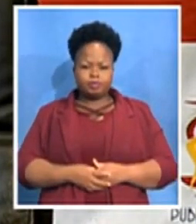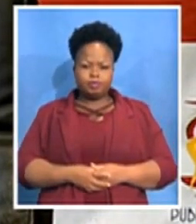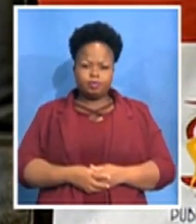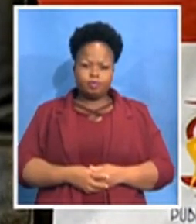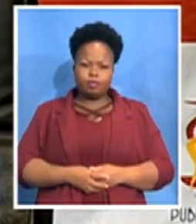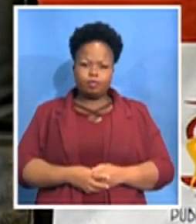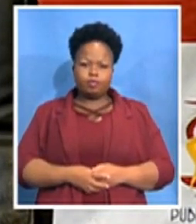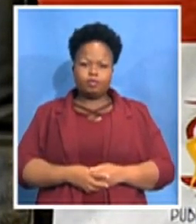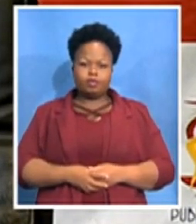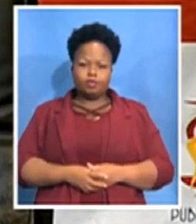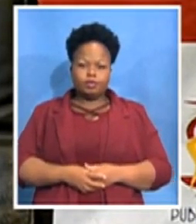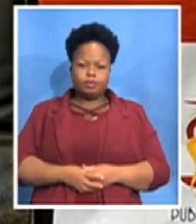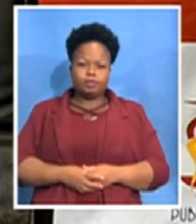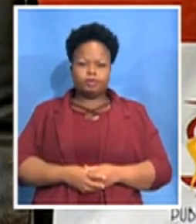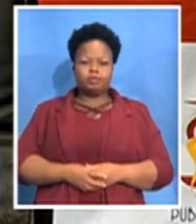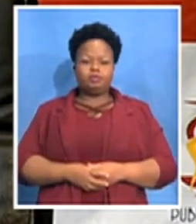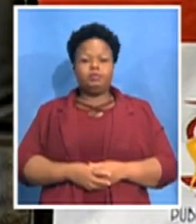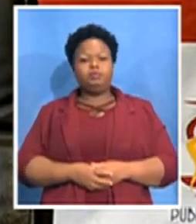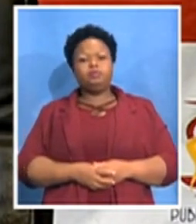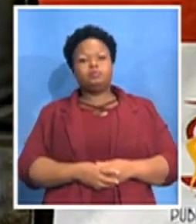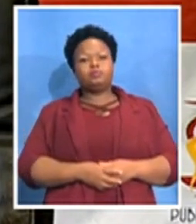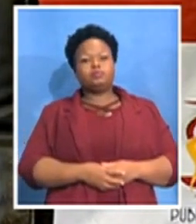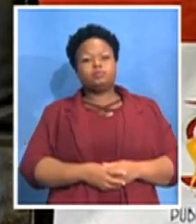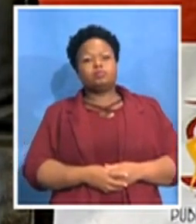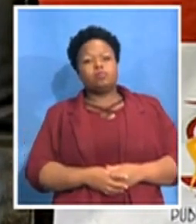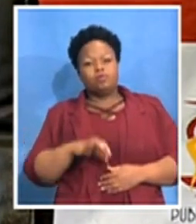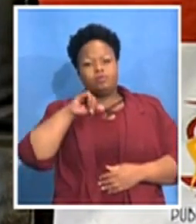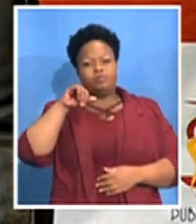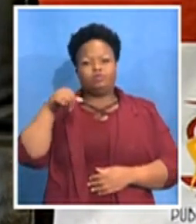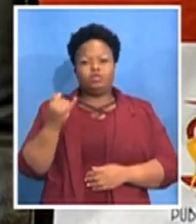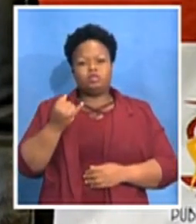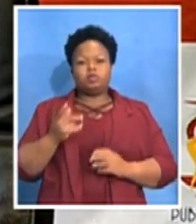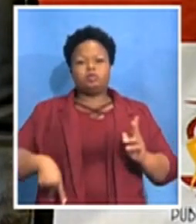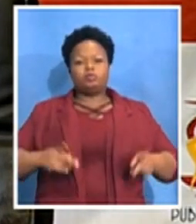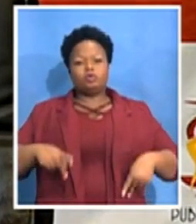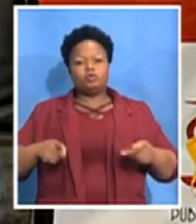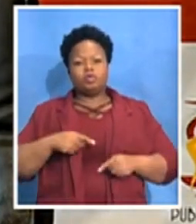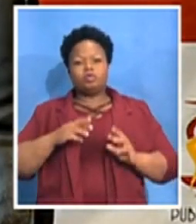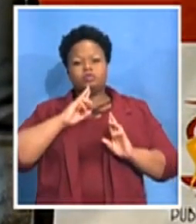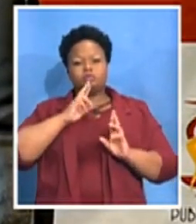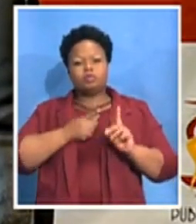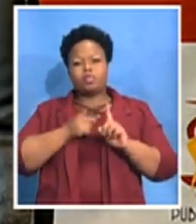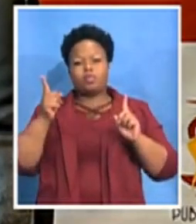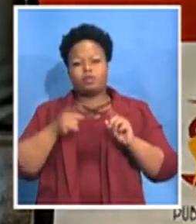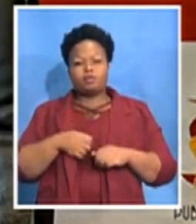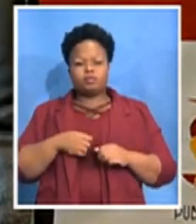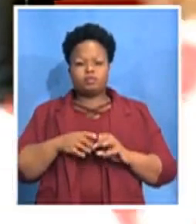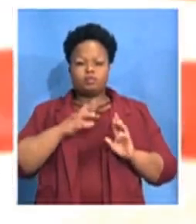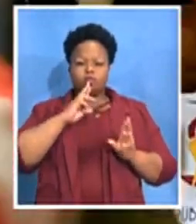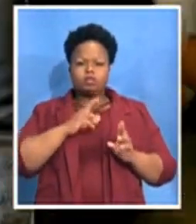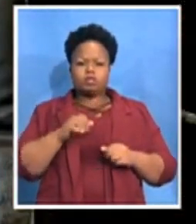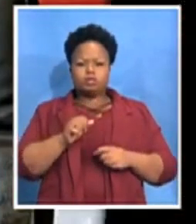procurement irregularities report. Over to you, Deputy Public Protector.